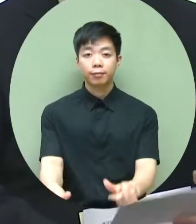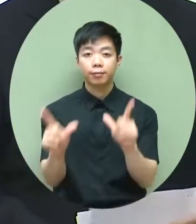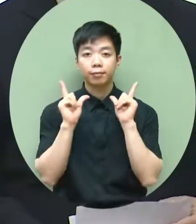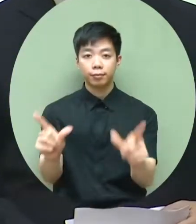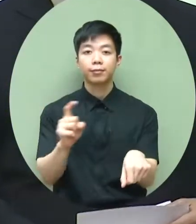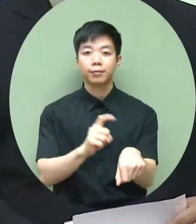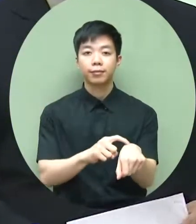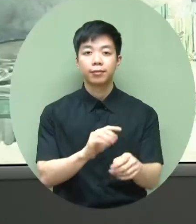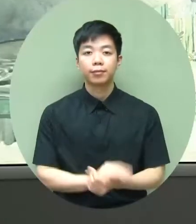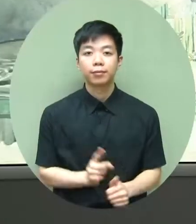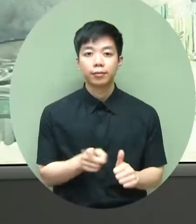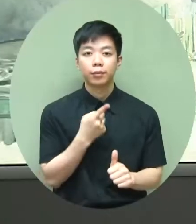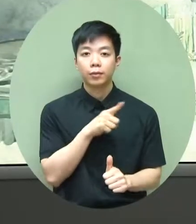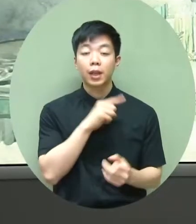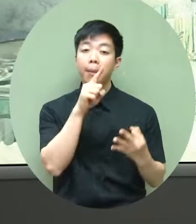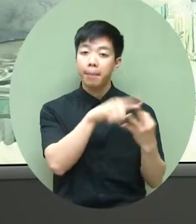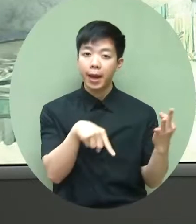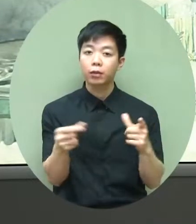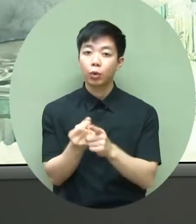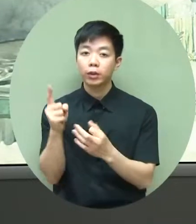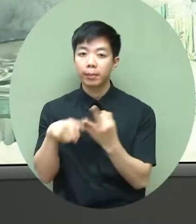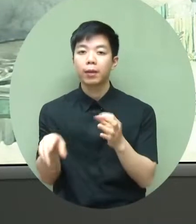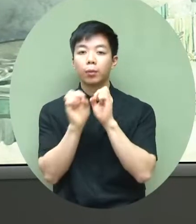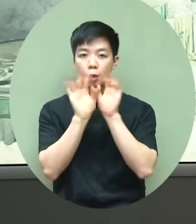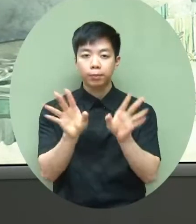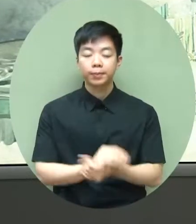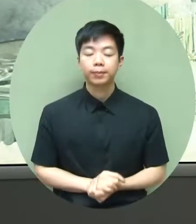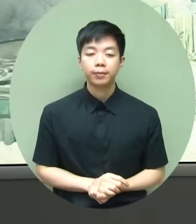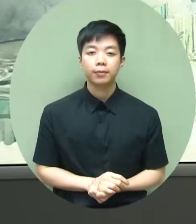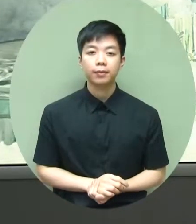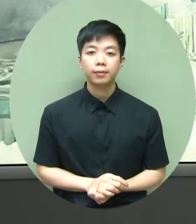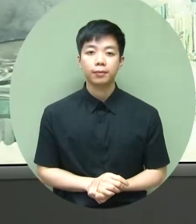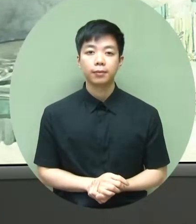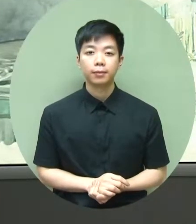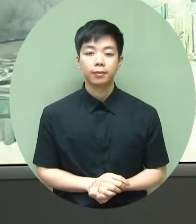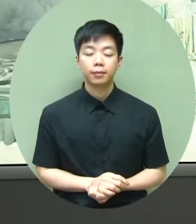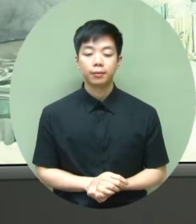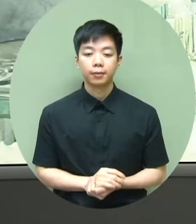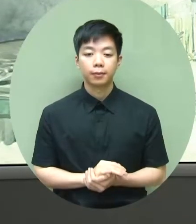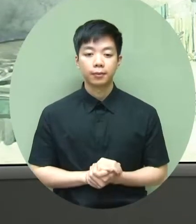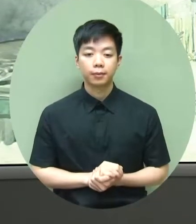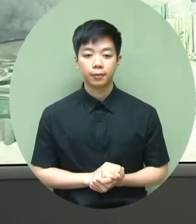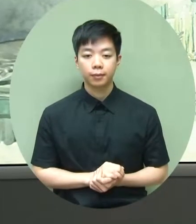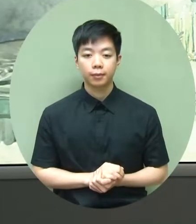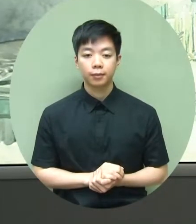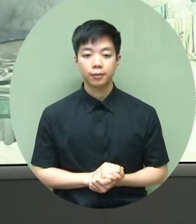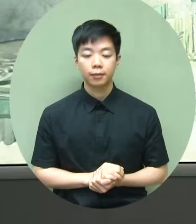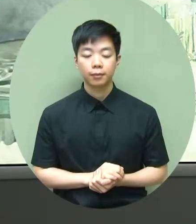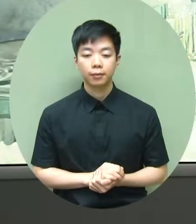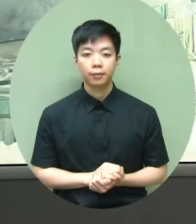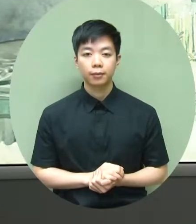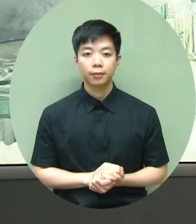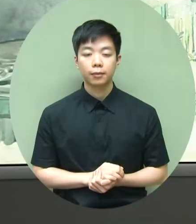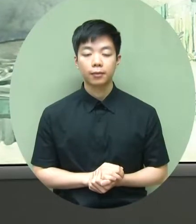Q&As. Please identify yourselves and also the organizations you represent before you ask questions. The lady